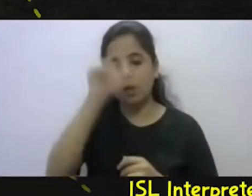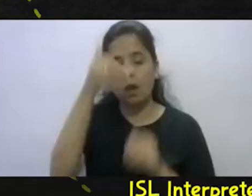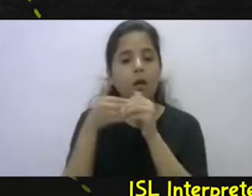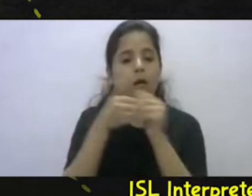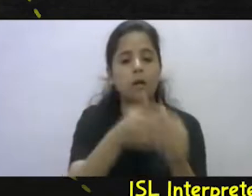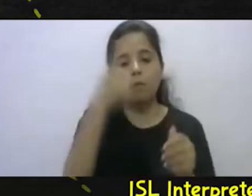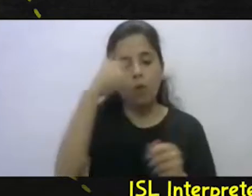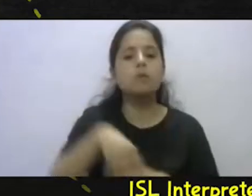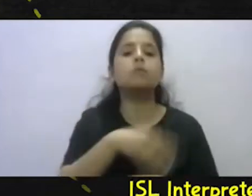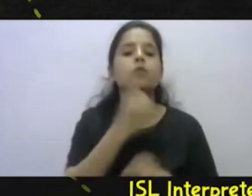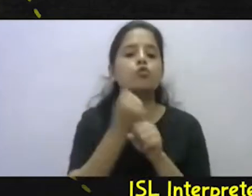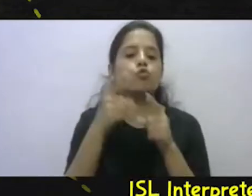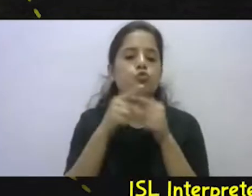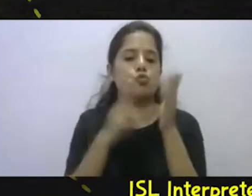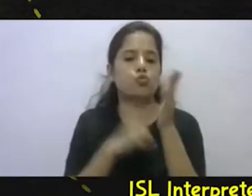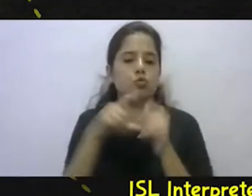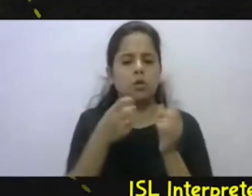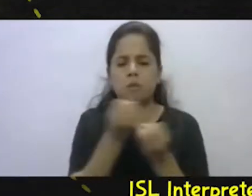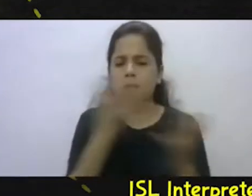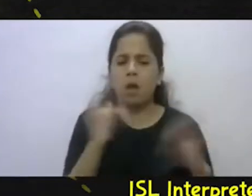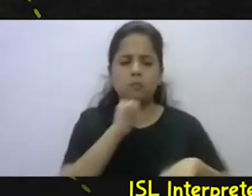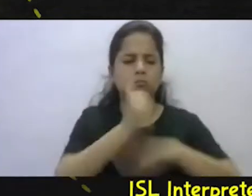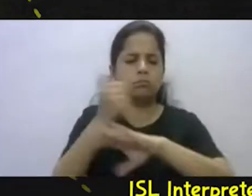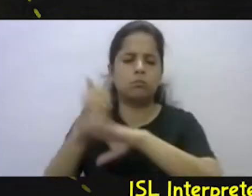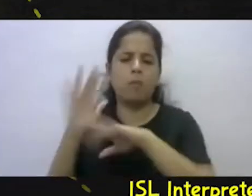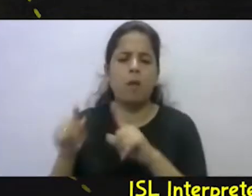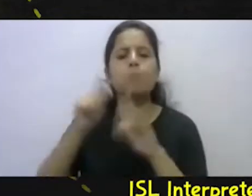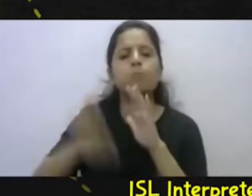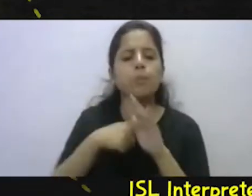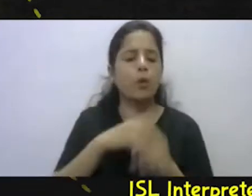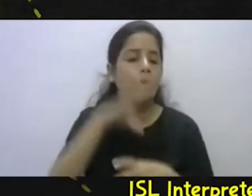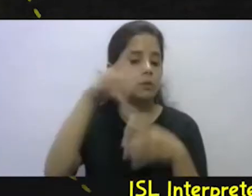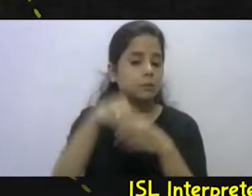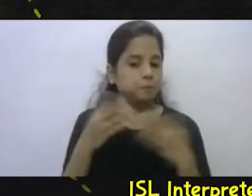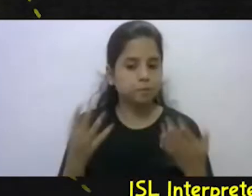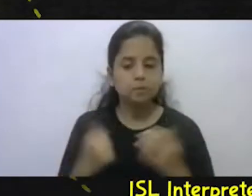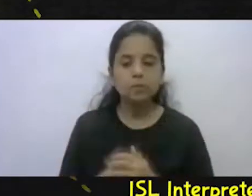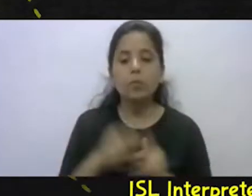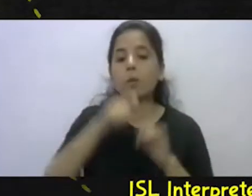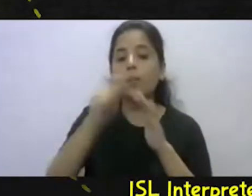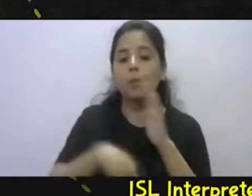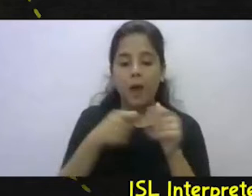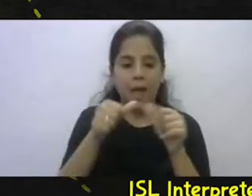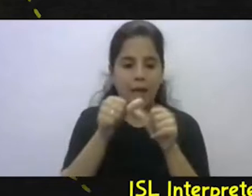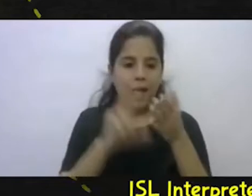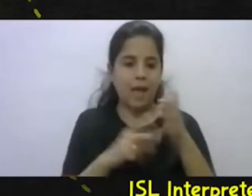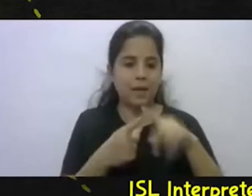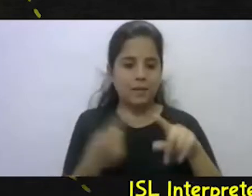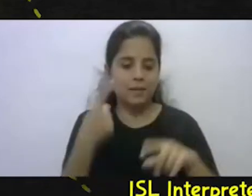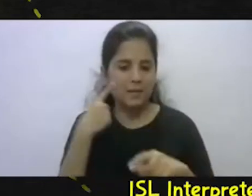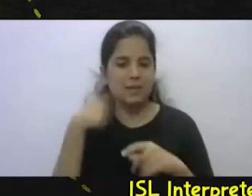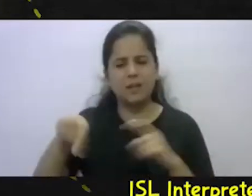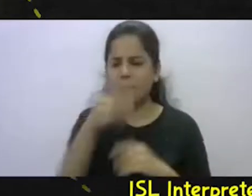at Work. They have co-founded several social art projects, including Project Anti-Caste Love, as many of you